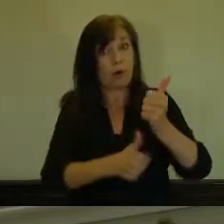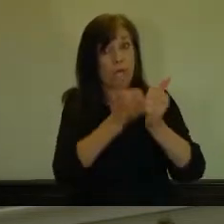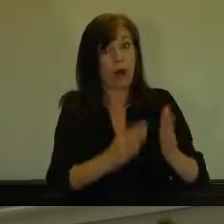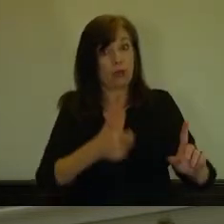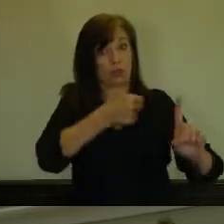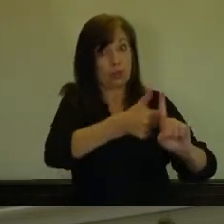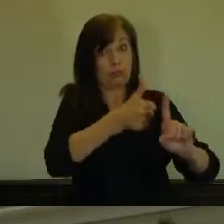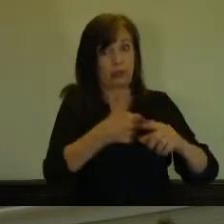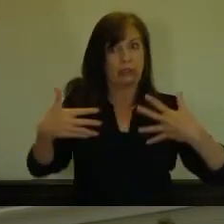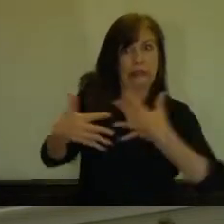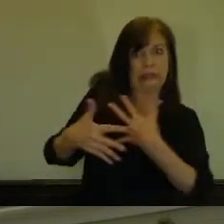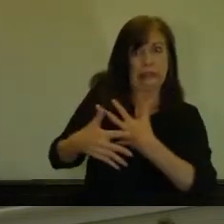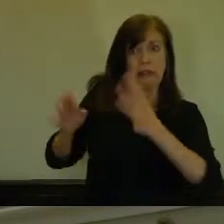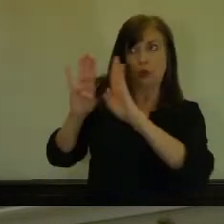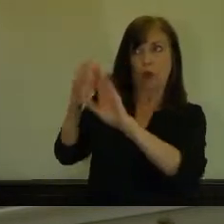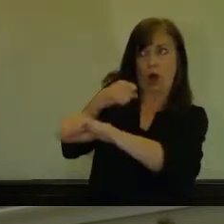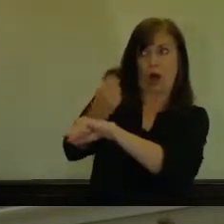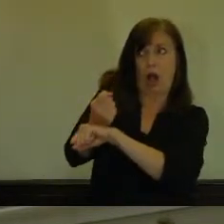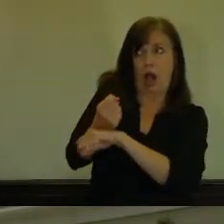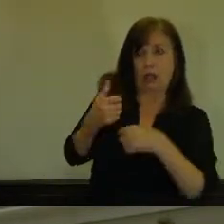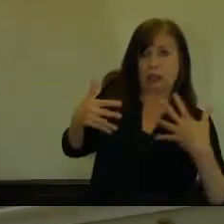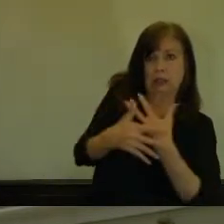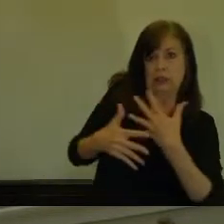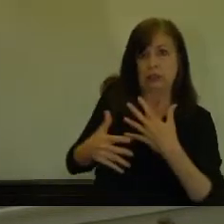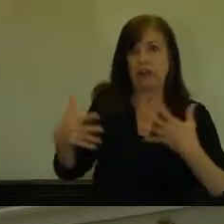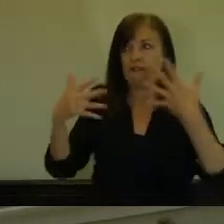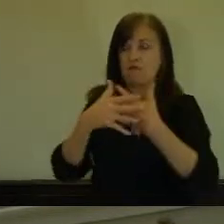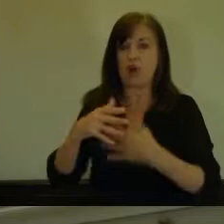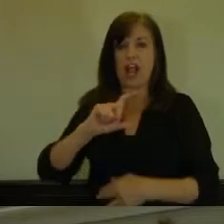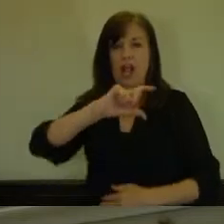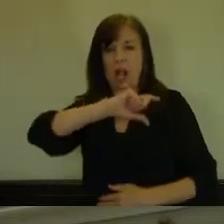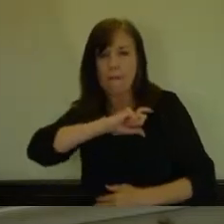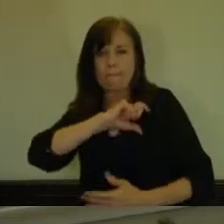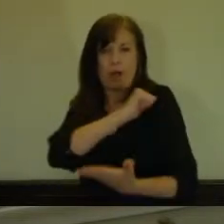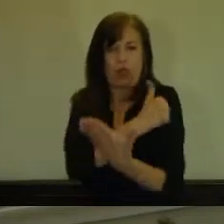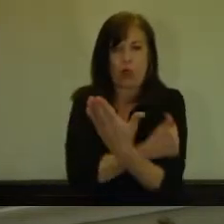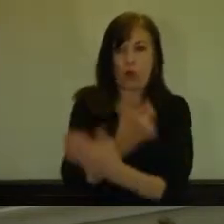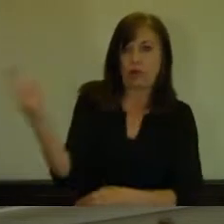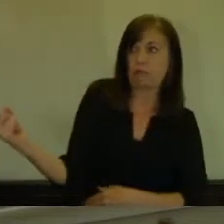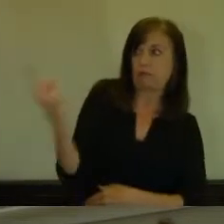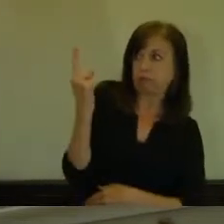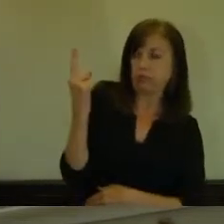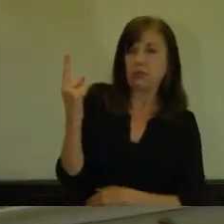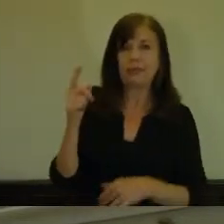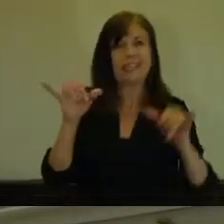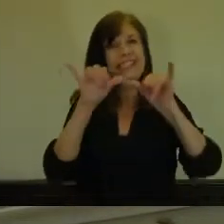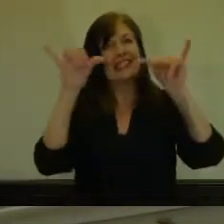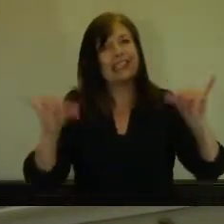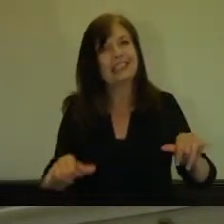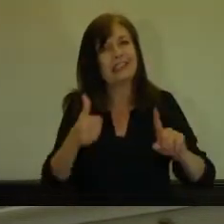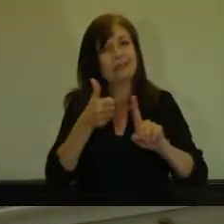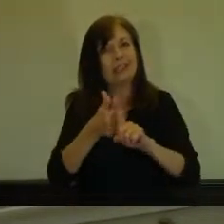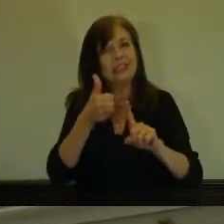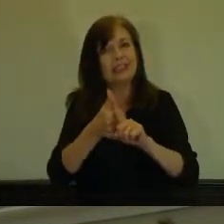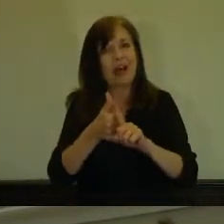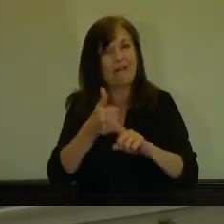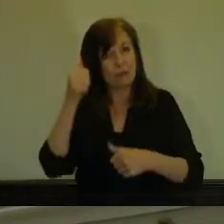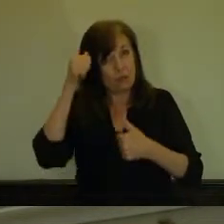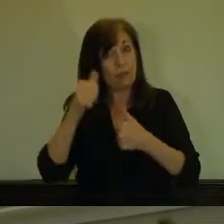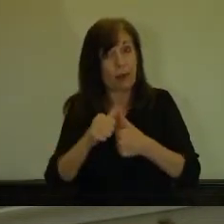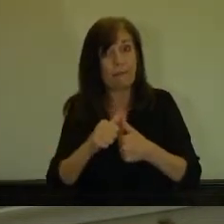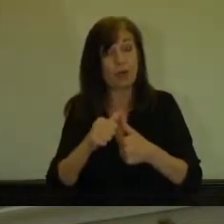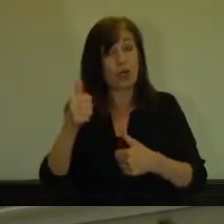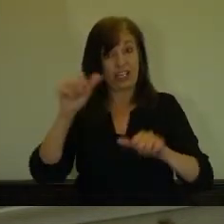future holds because of the power of the authorities and a system that so easily took Jesus'